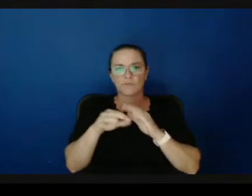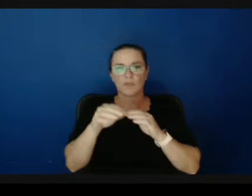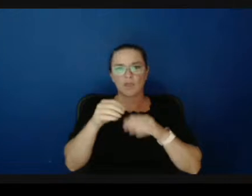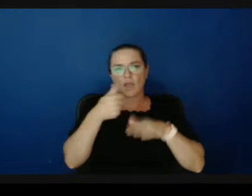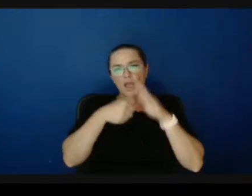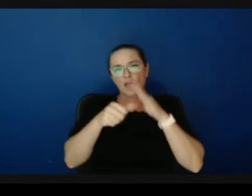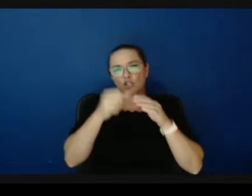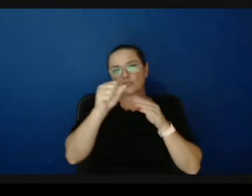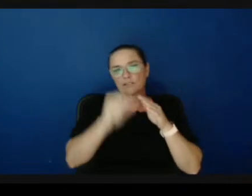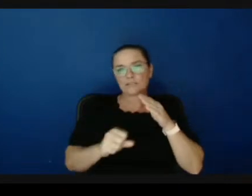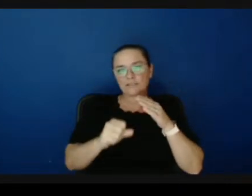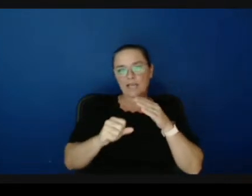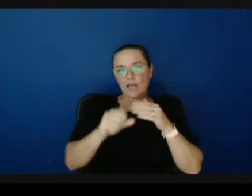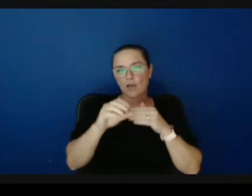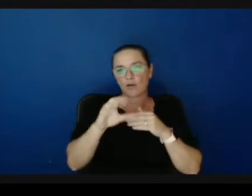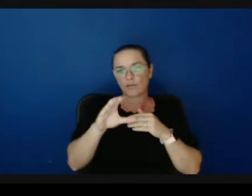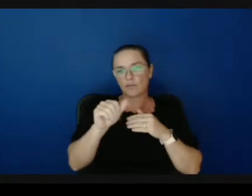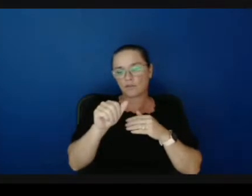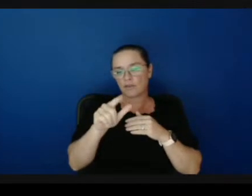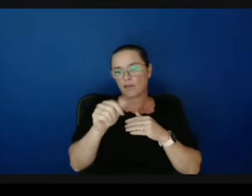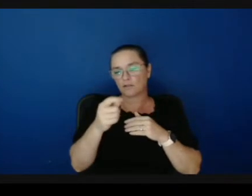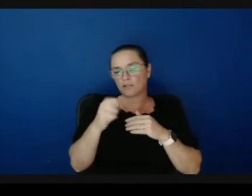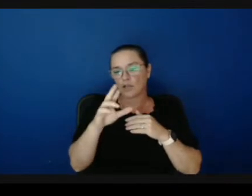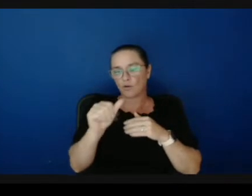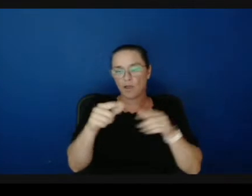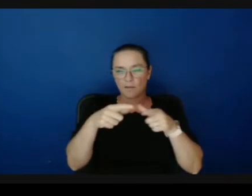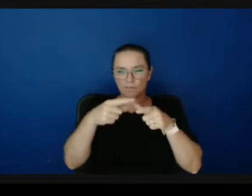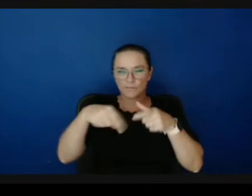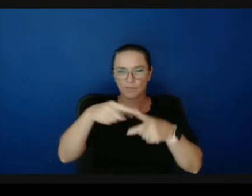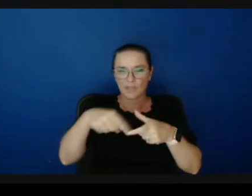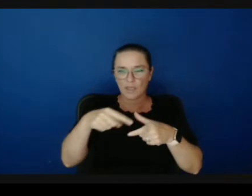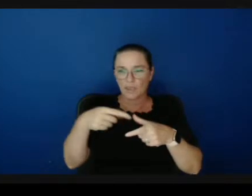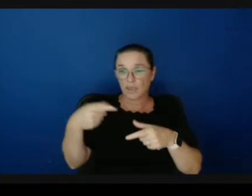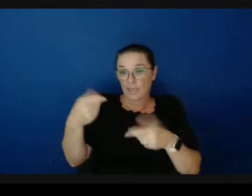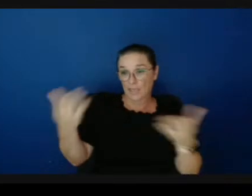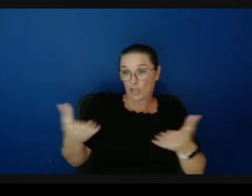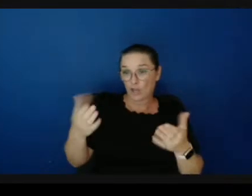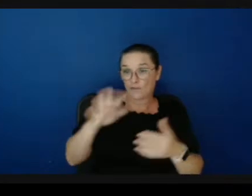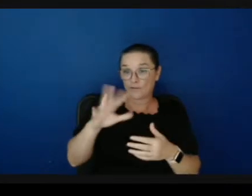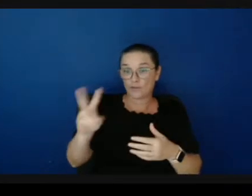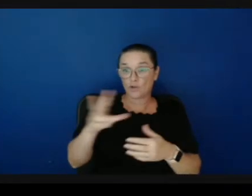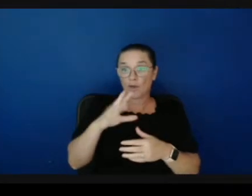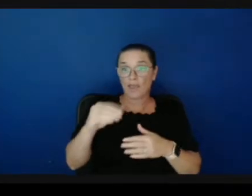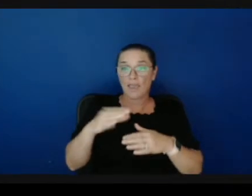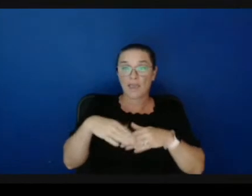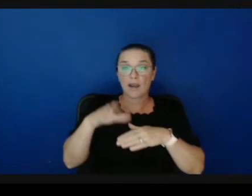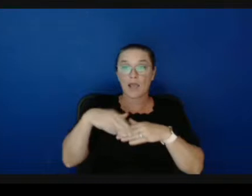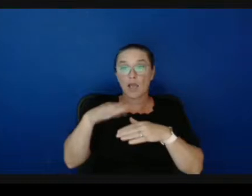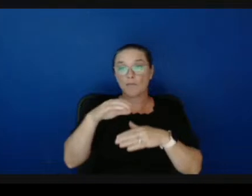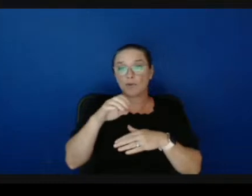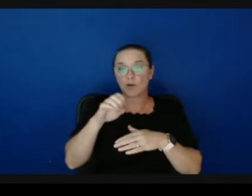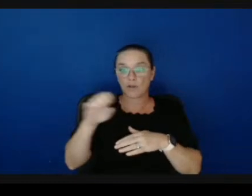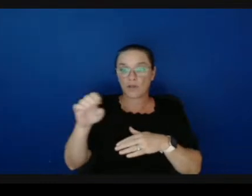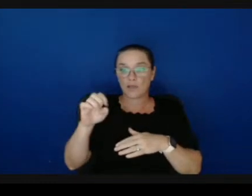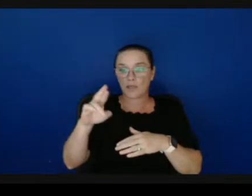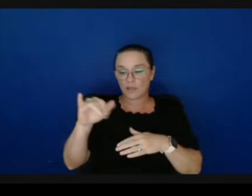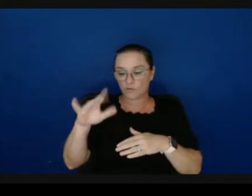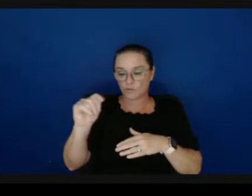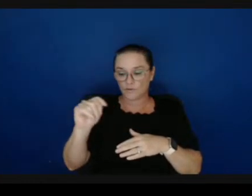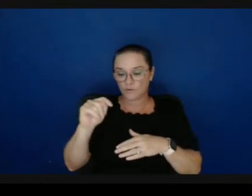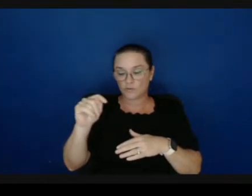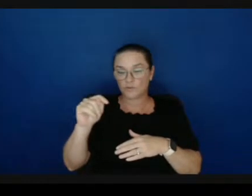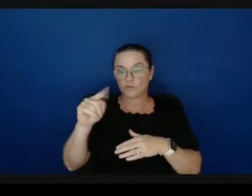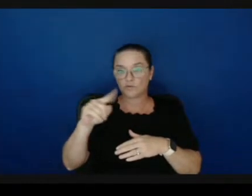this case, over the past 24 hours, 52, as well as beneath the Upper East Rift Zone. In this case, it was just